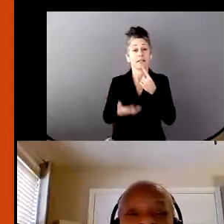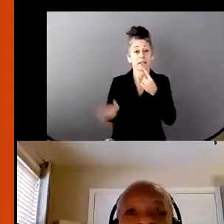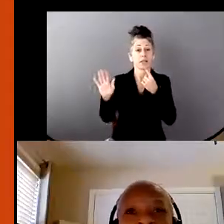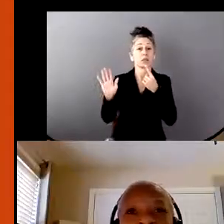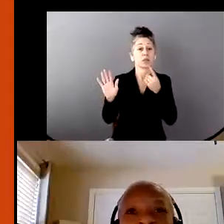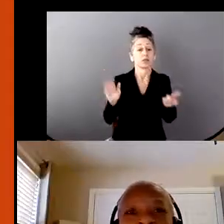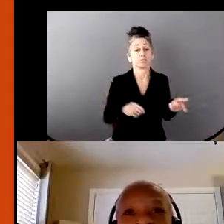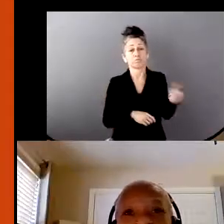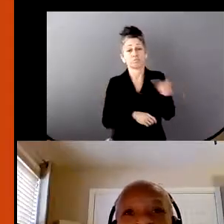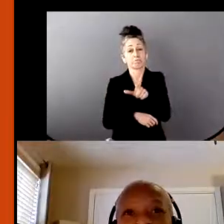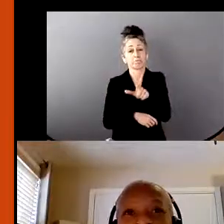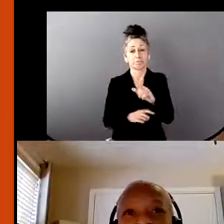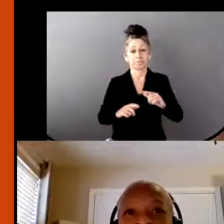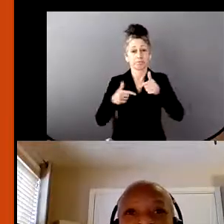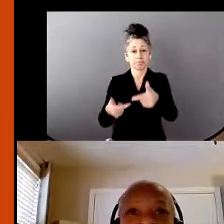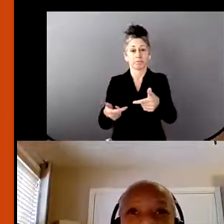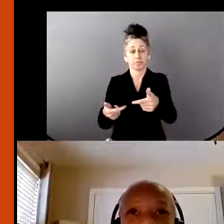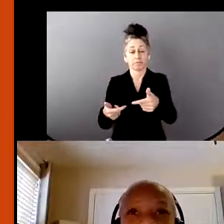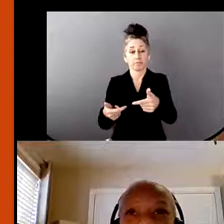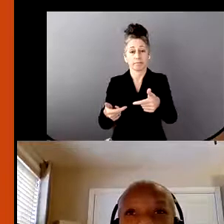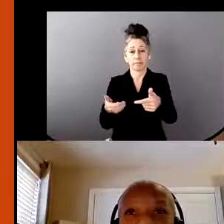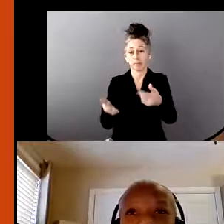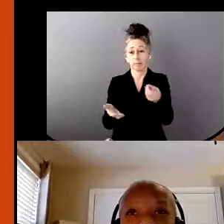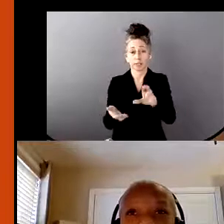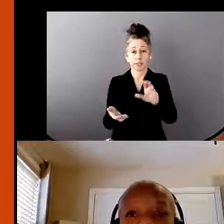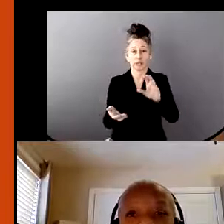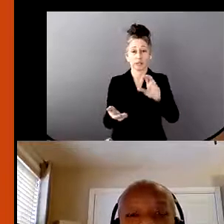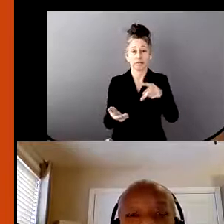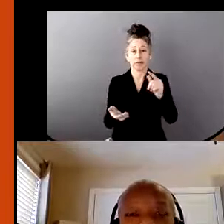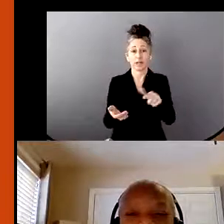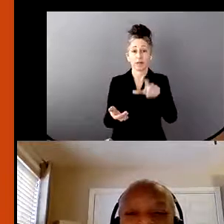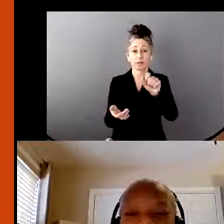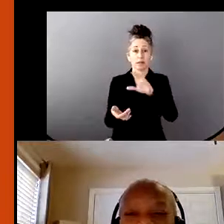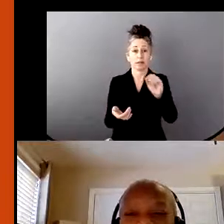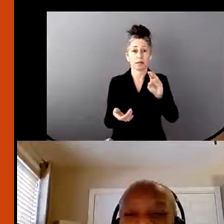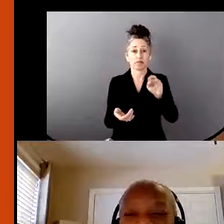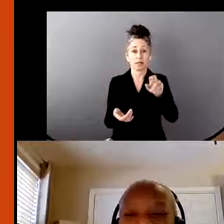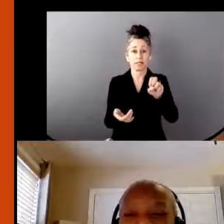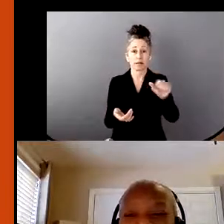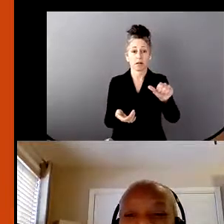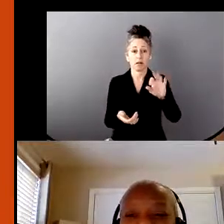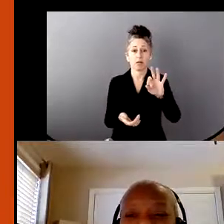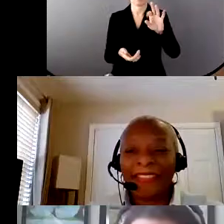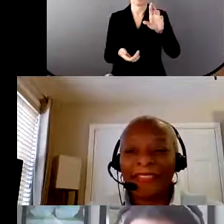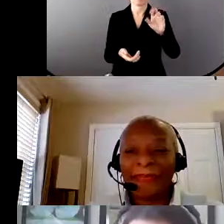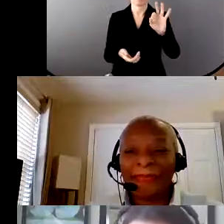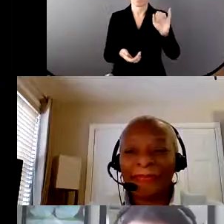over to Dr. Phillips and Marisa Rafal.